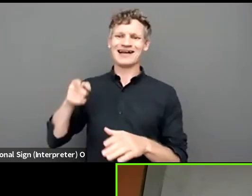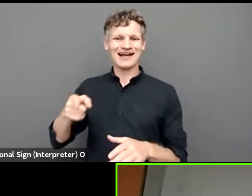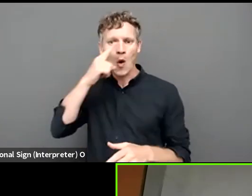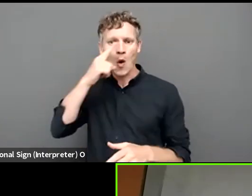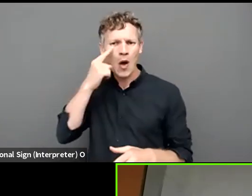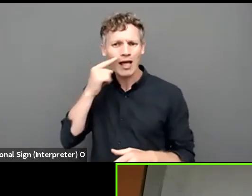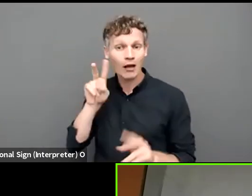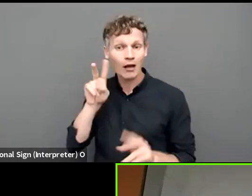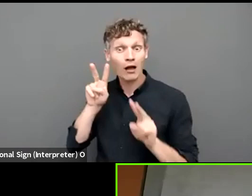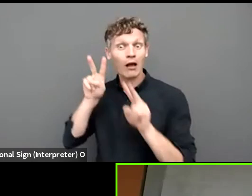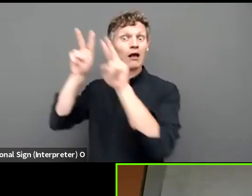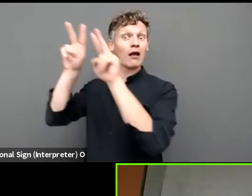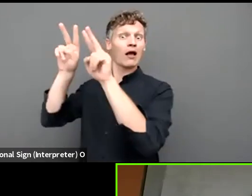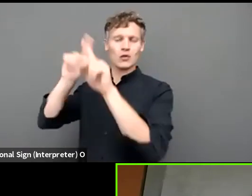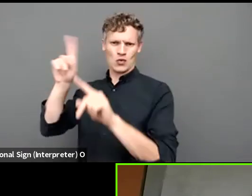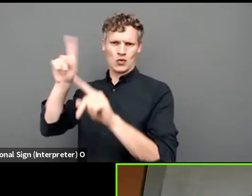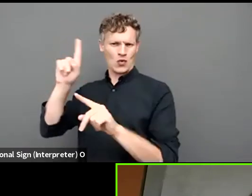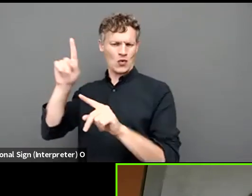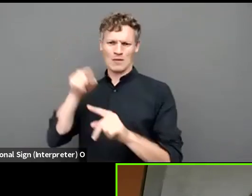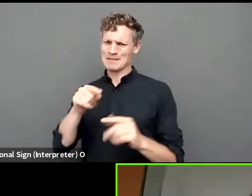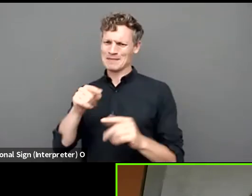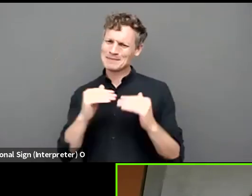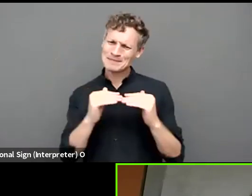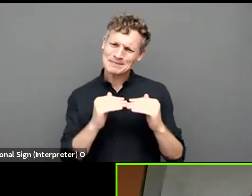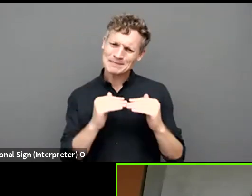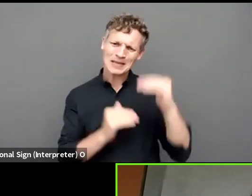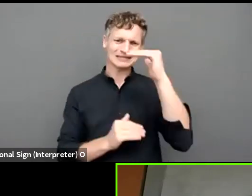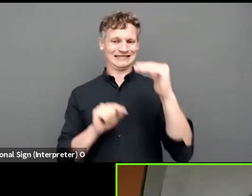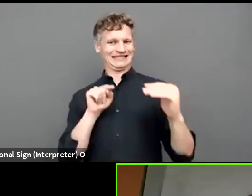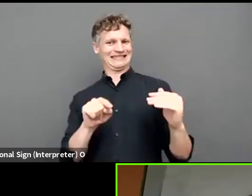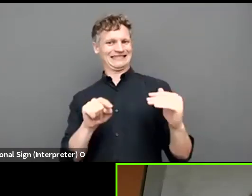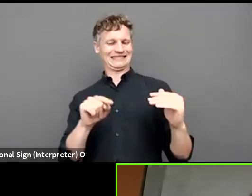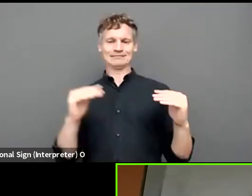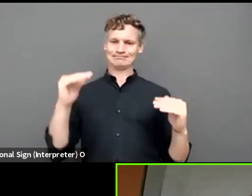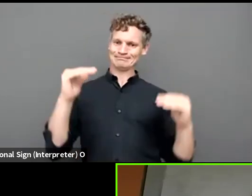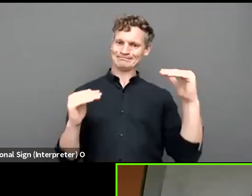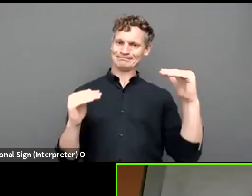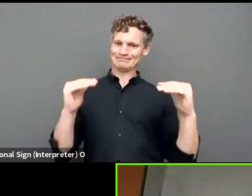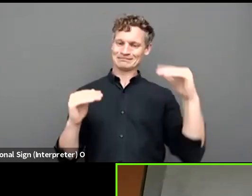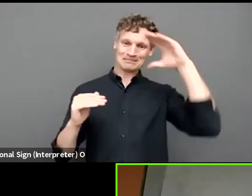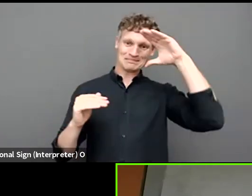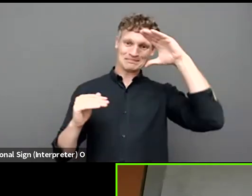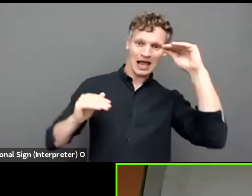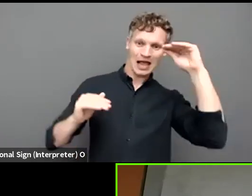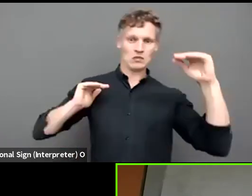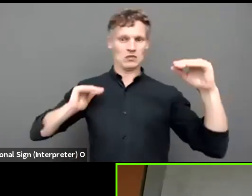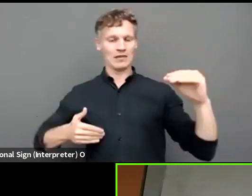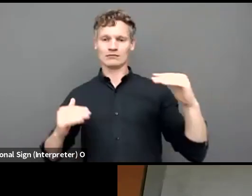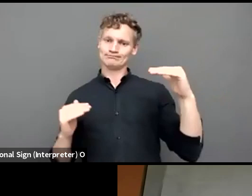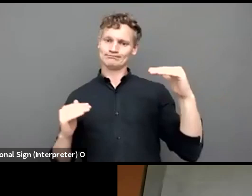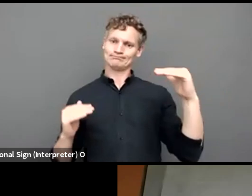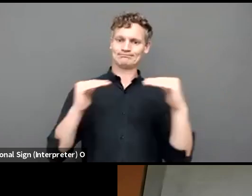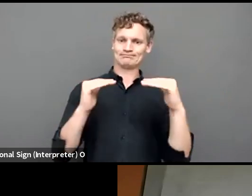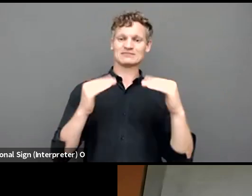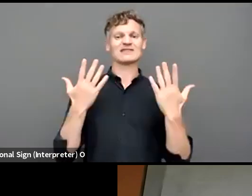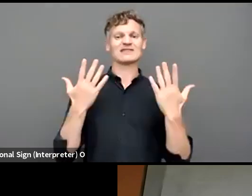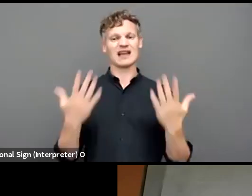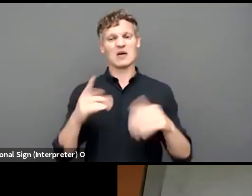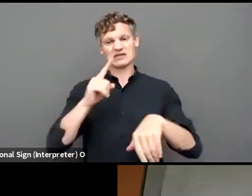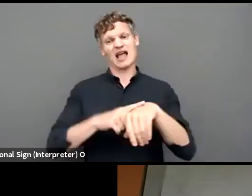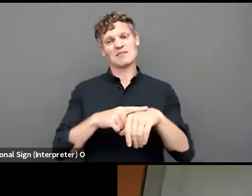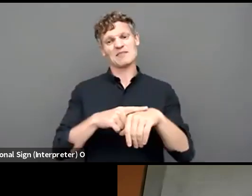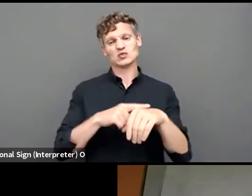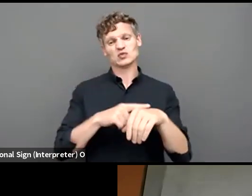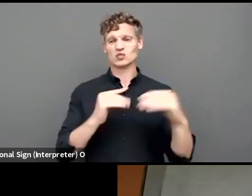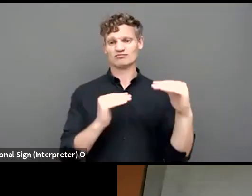individual female, but also for society at large. So it's really about time that we fix this. Thank you so much, Kristin. I'm going to follow